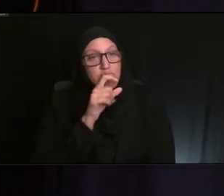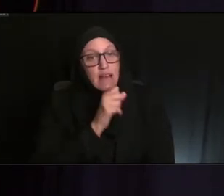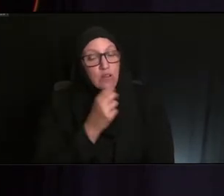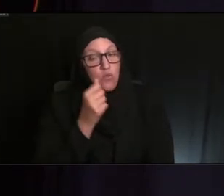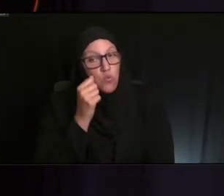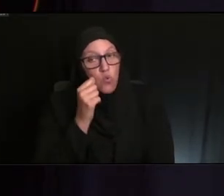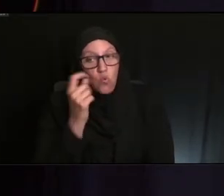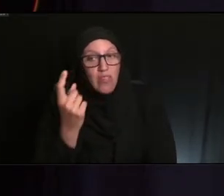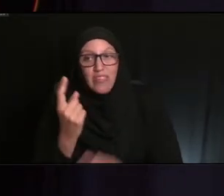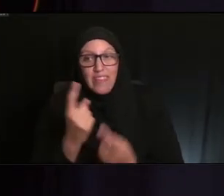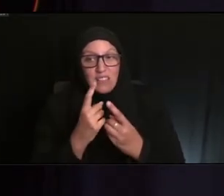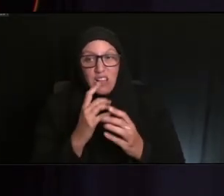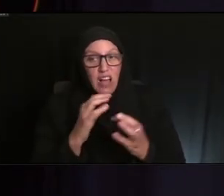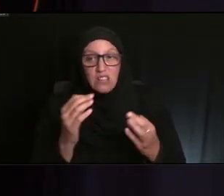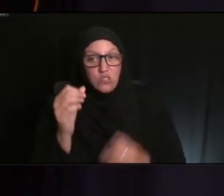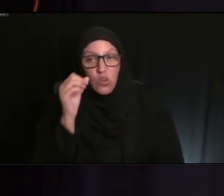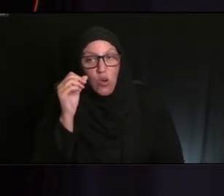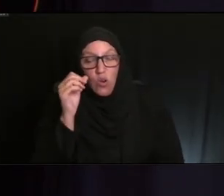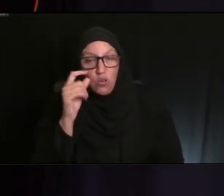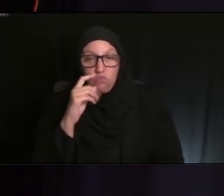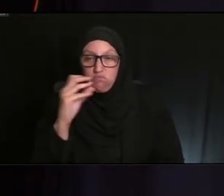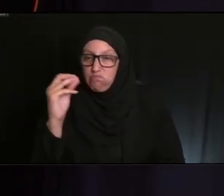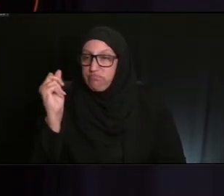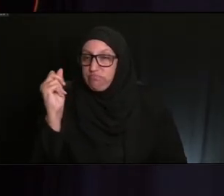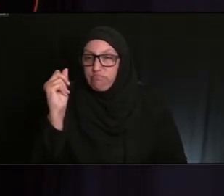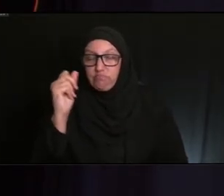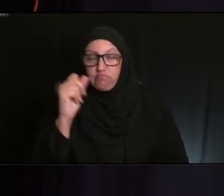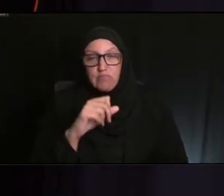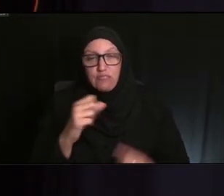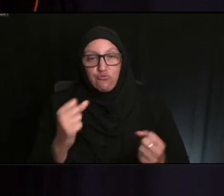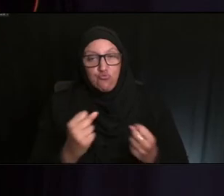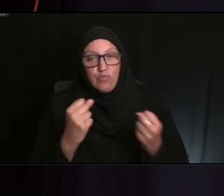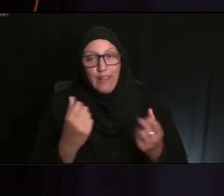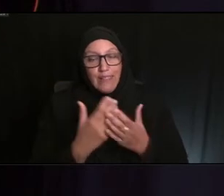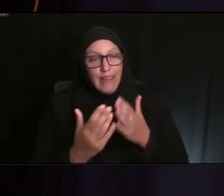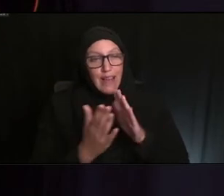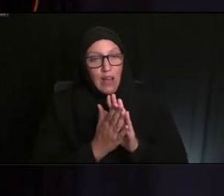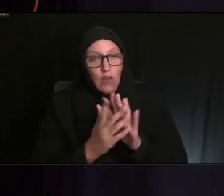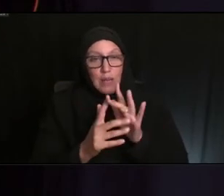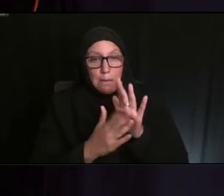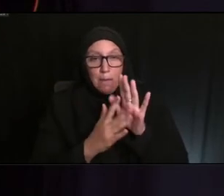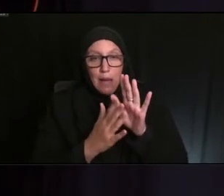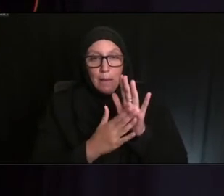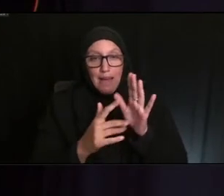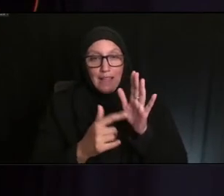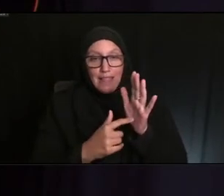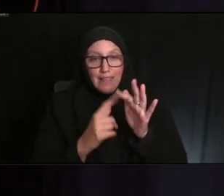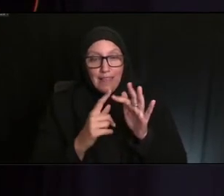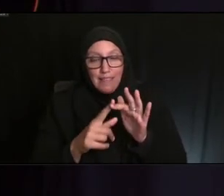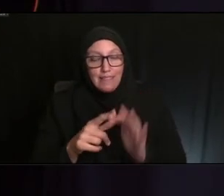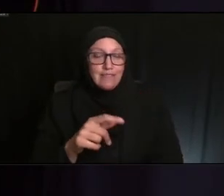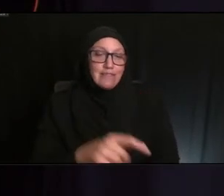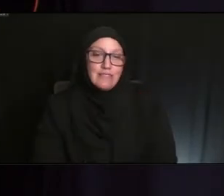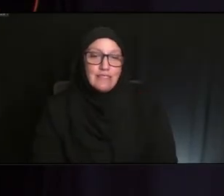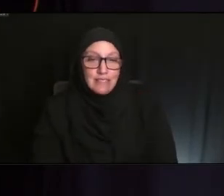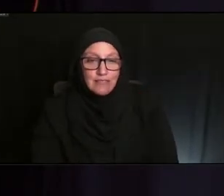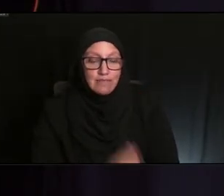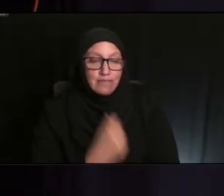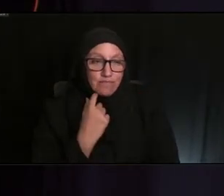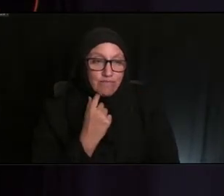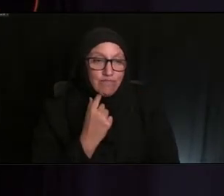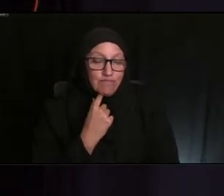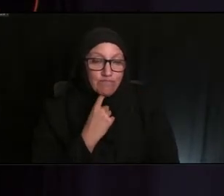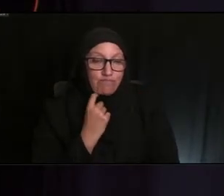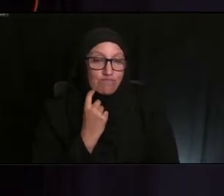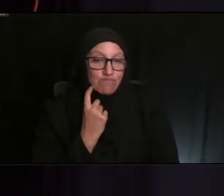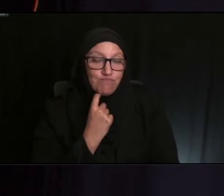this with the strength of Imama. But didn't you know what he says? If you read the rest of it, it's after admitting to